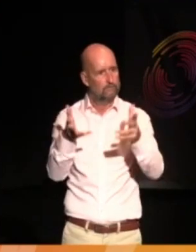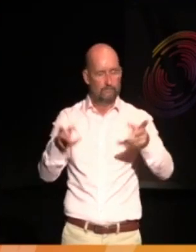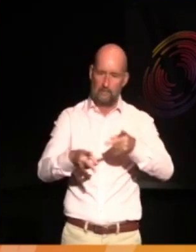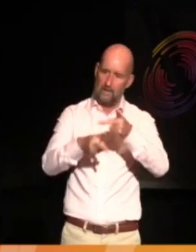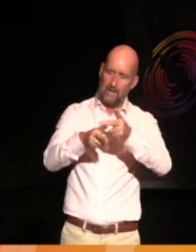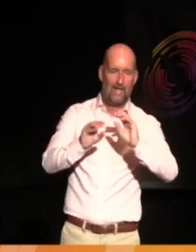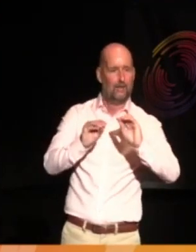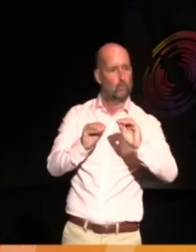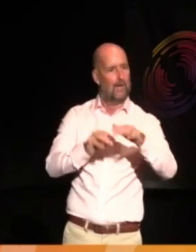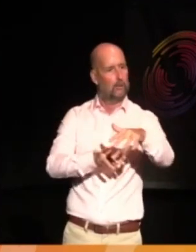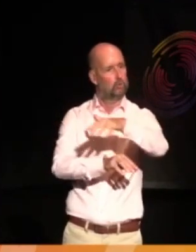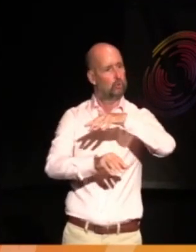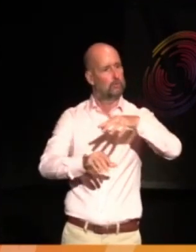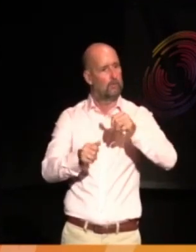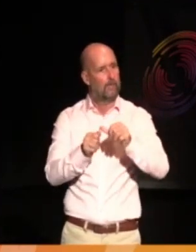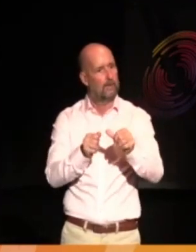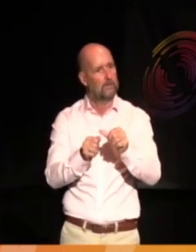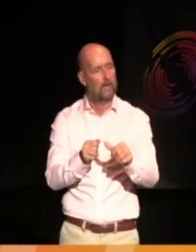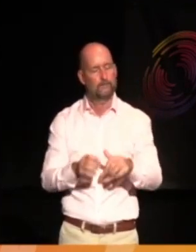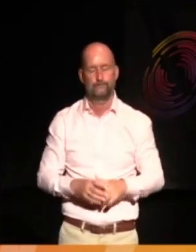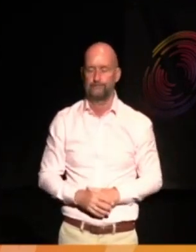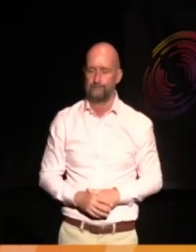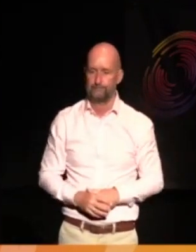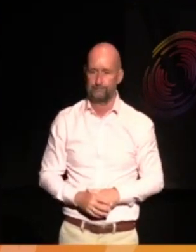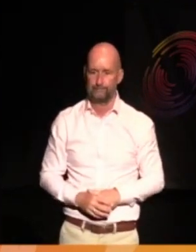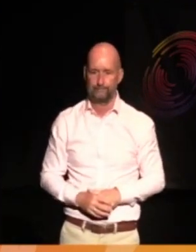educational experience.